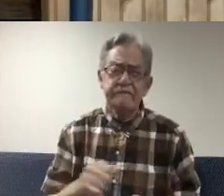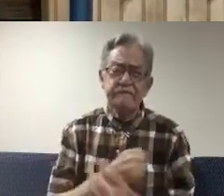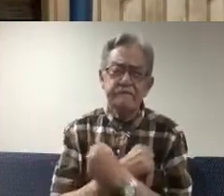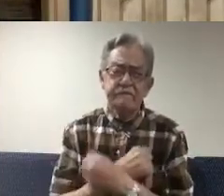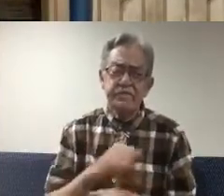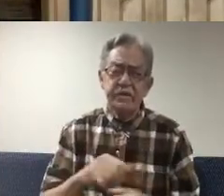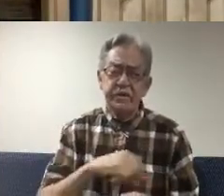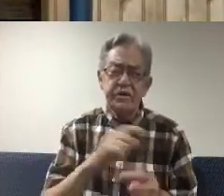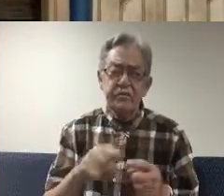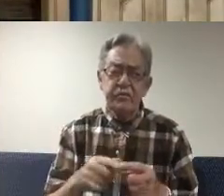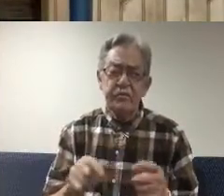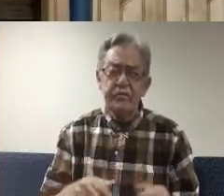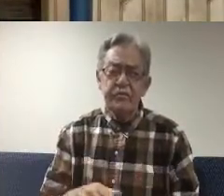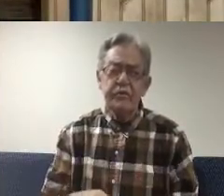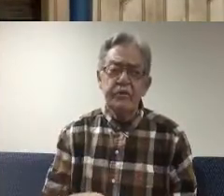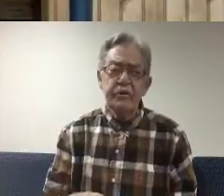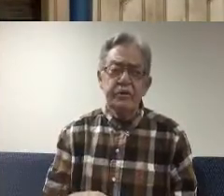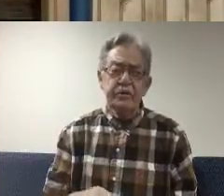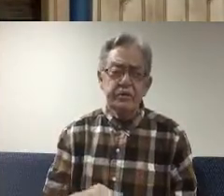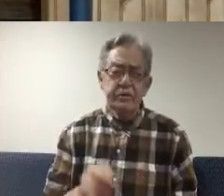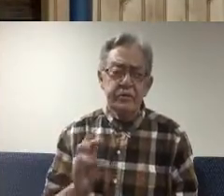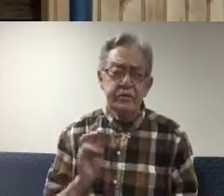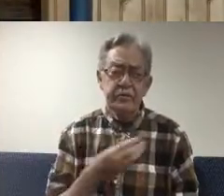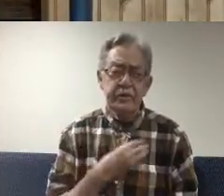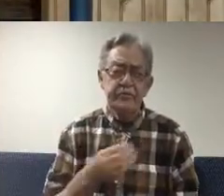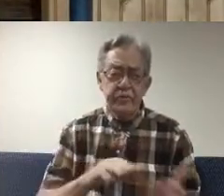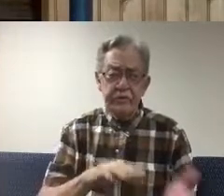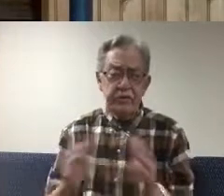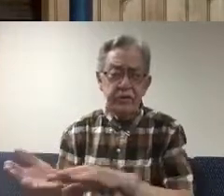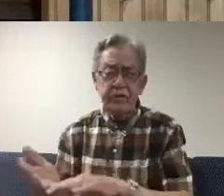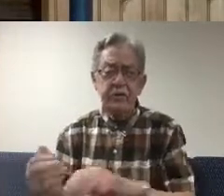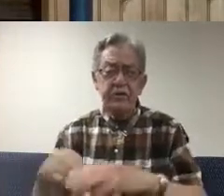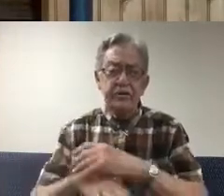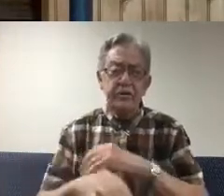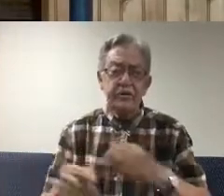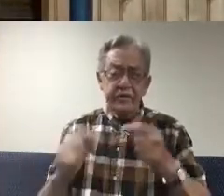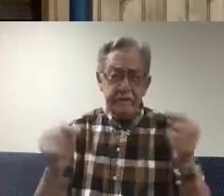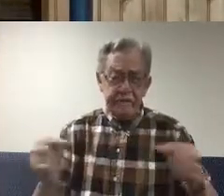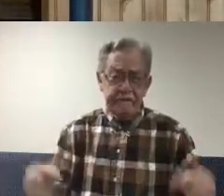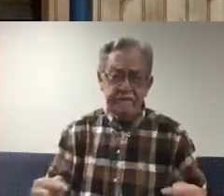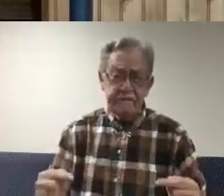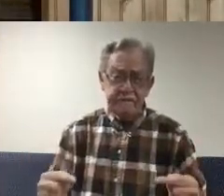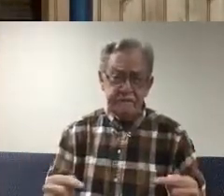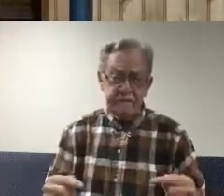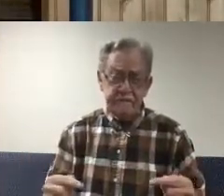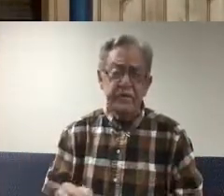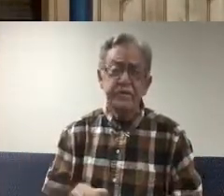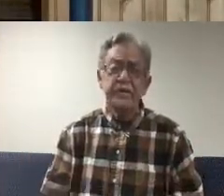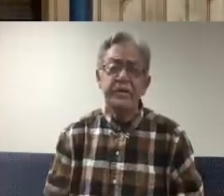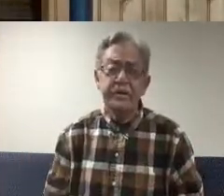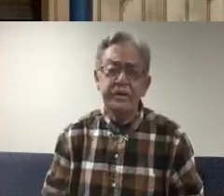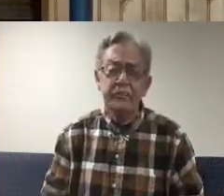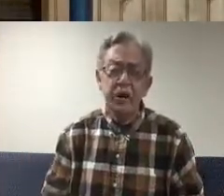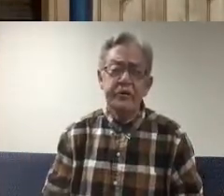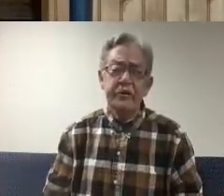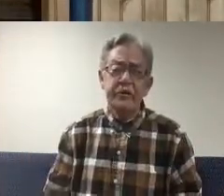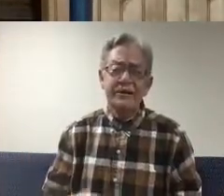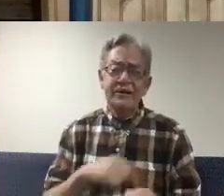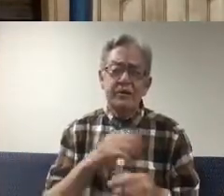of mankind. You were born this way. Okay? You were born this way.